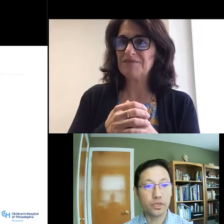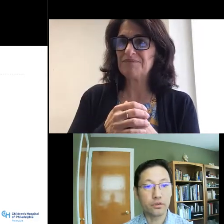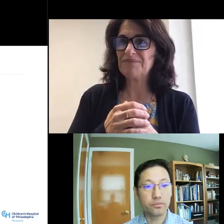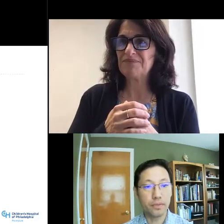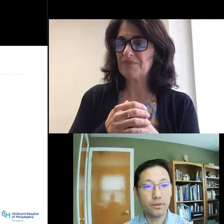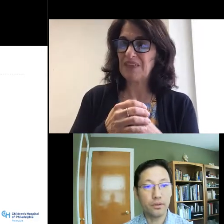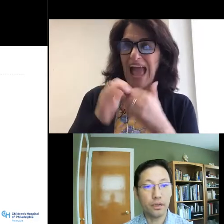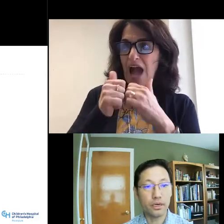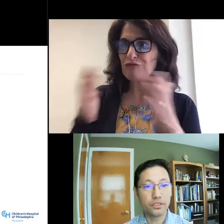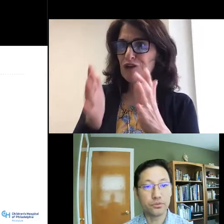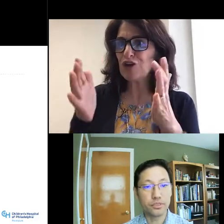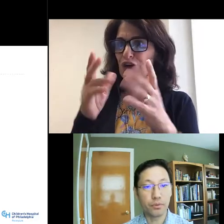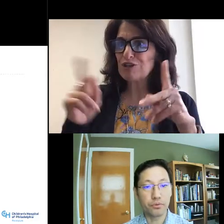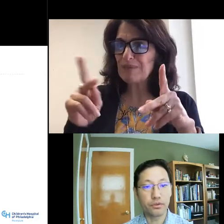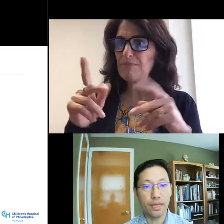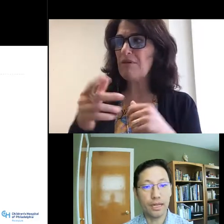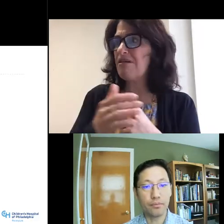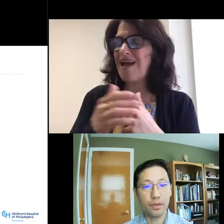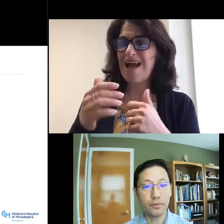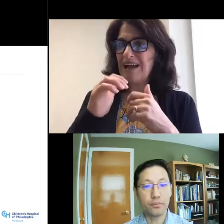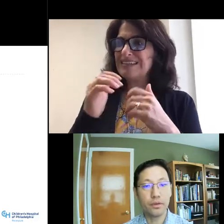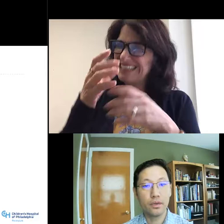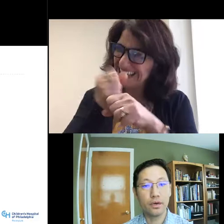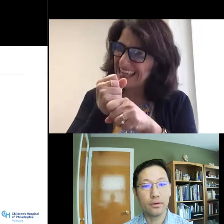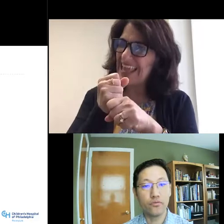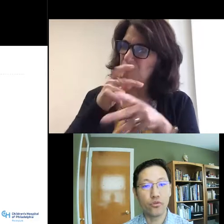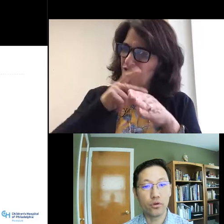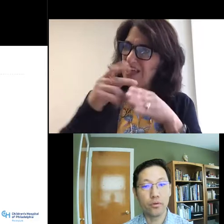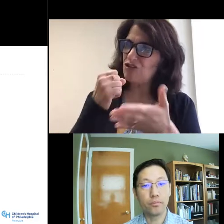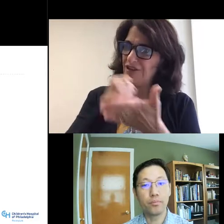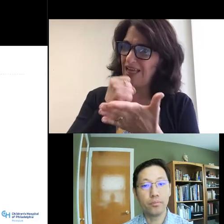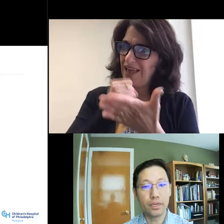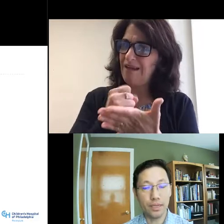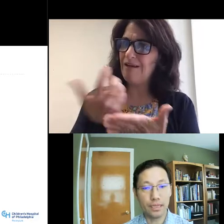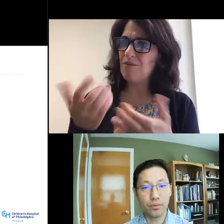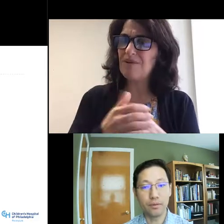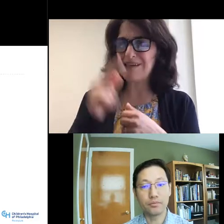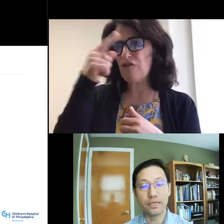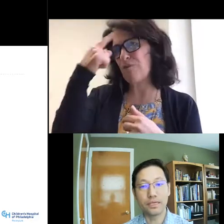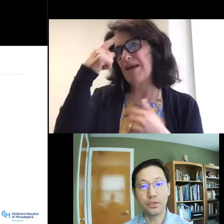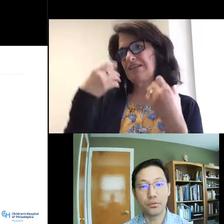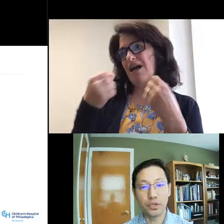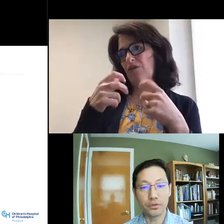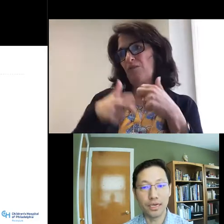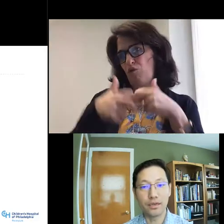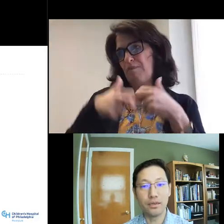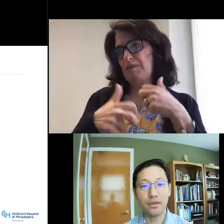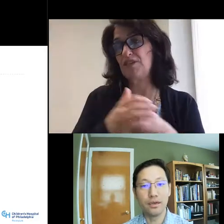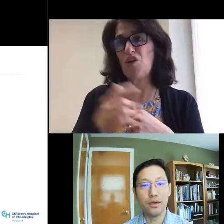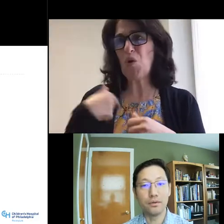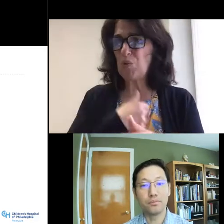how to encourage people to seek professional help for mental health problems. Like we know